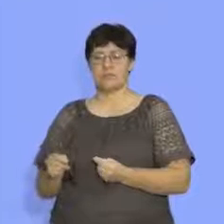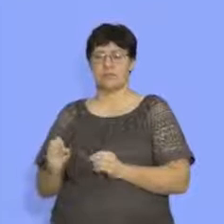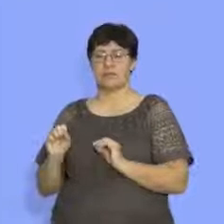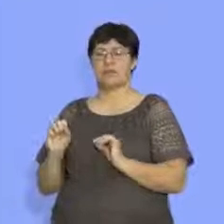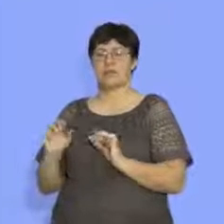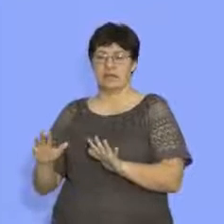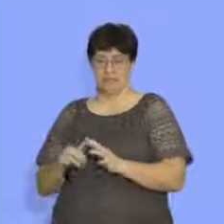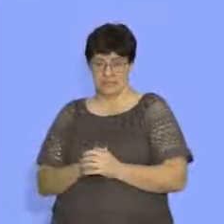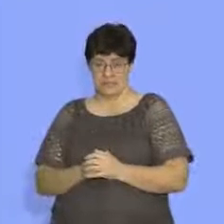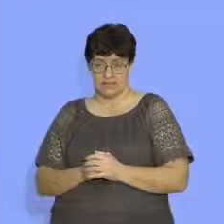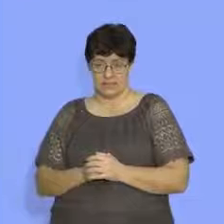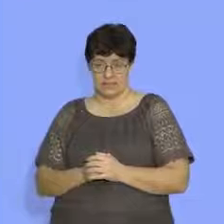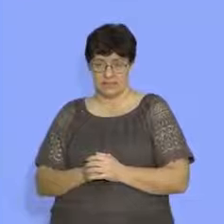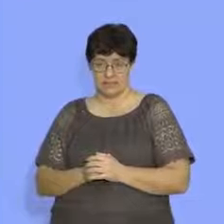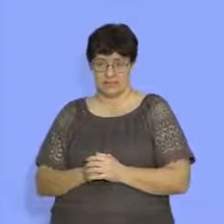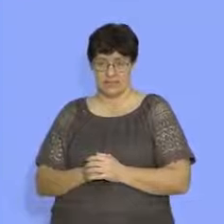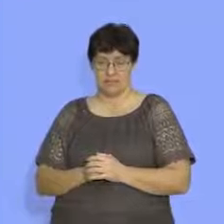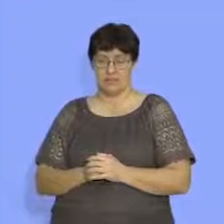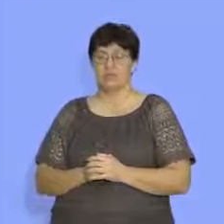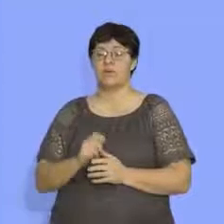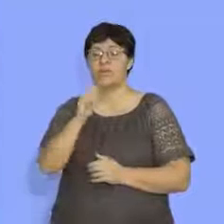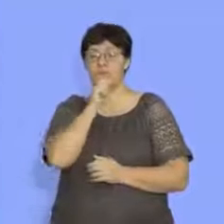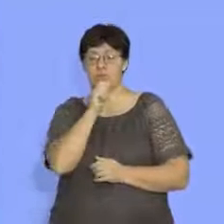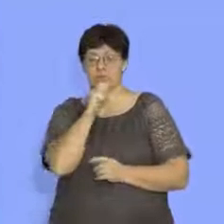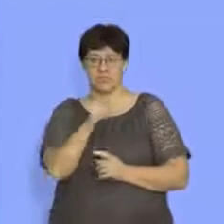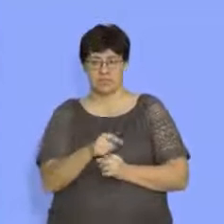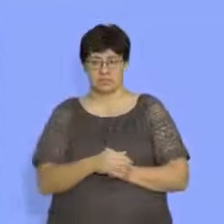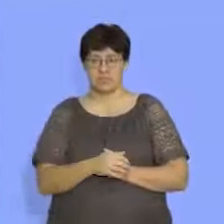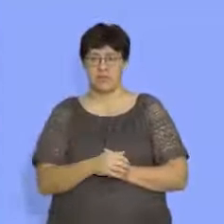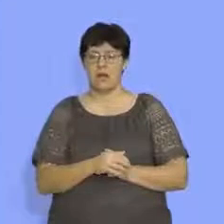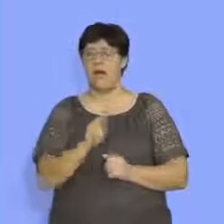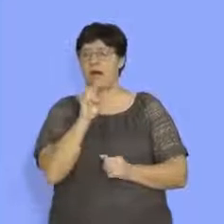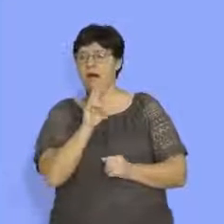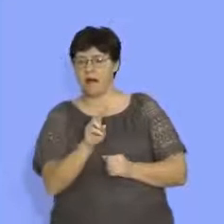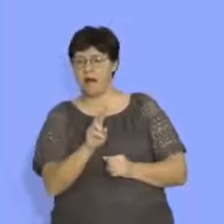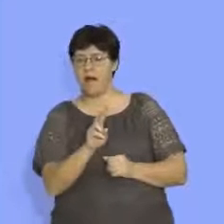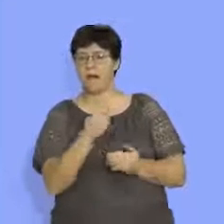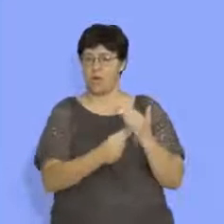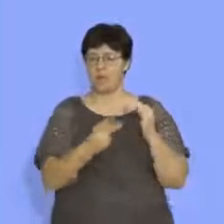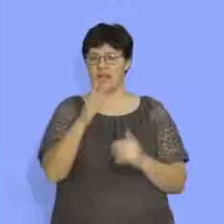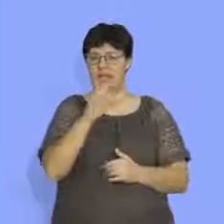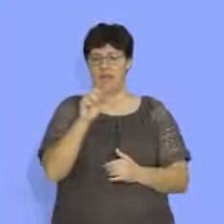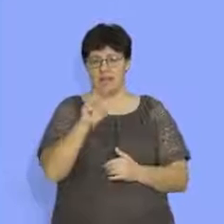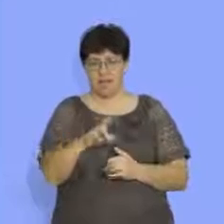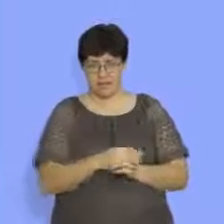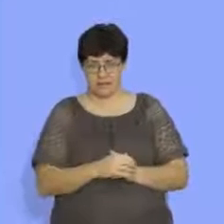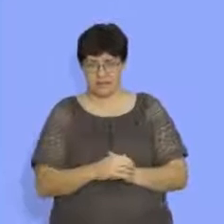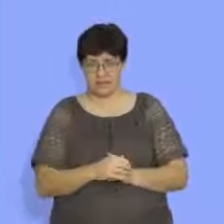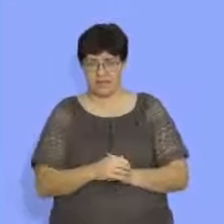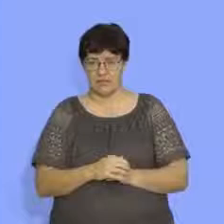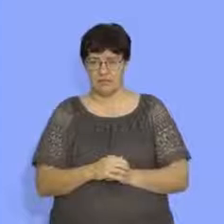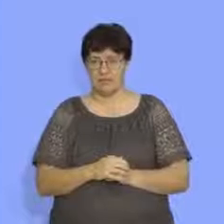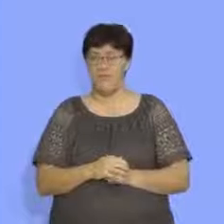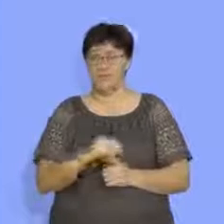must give me a total of 19 wheels. And then I will use, already you can see they are both linear, so I can